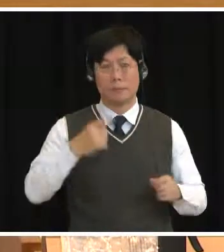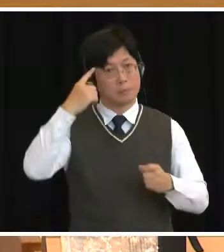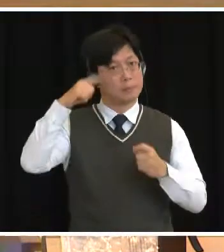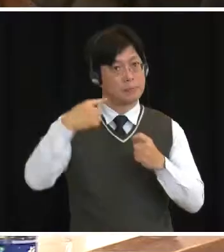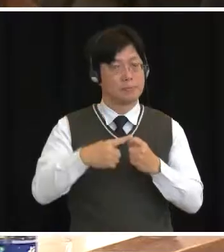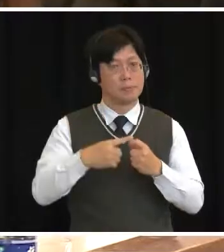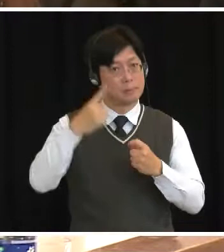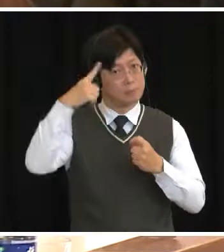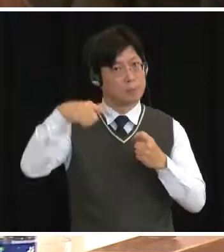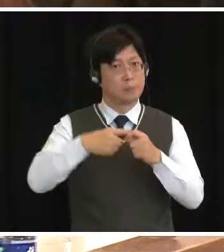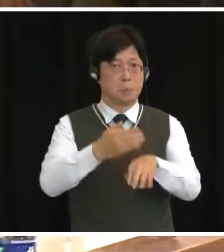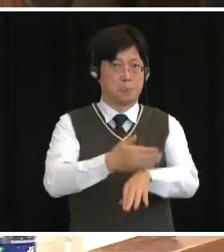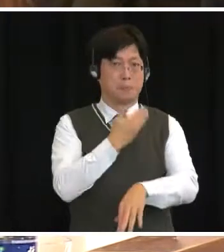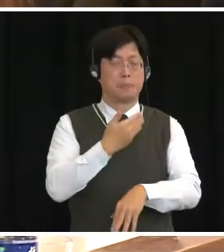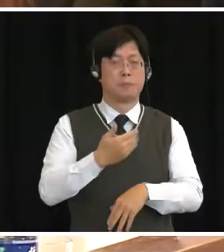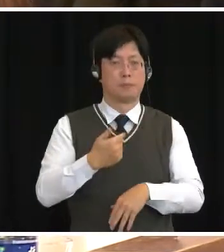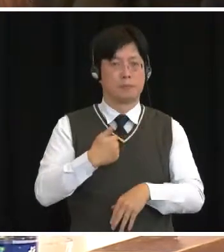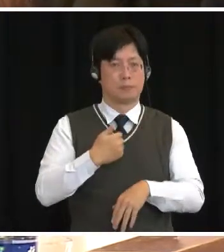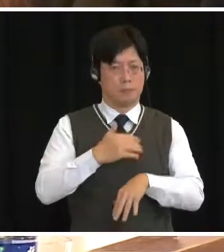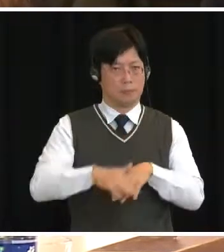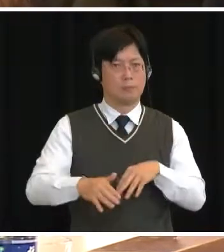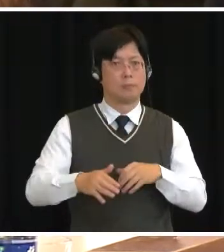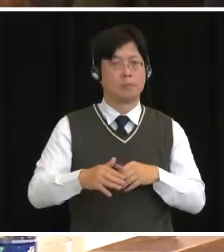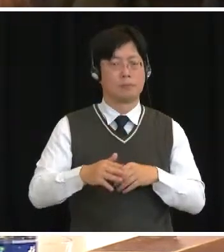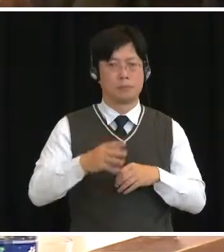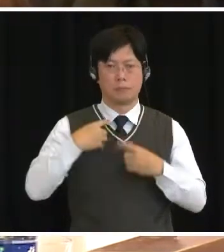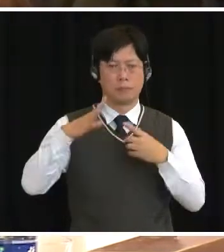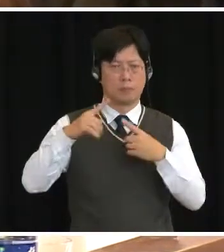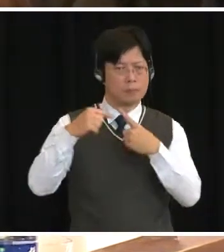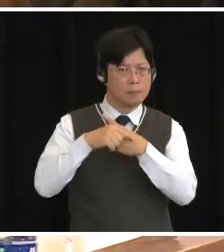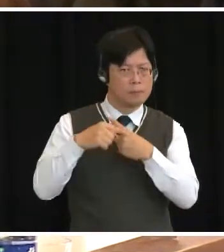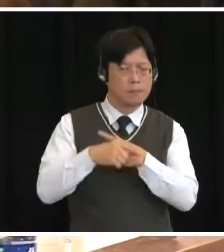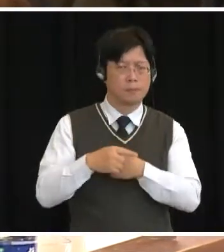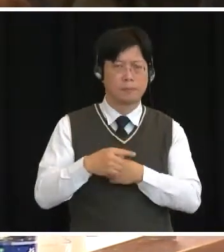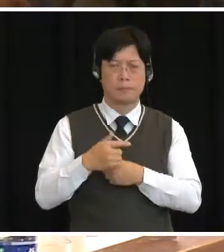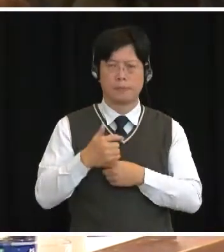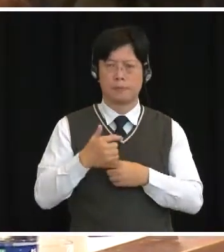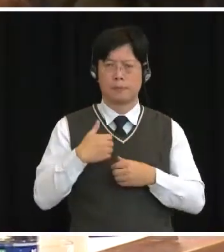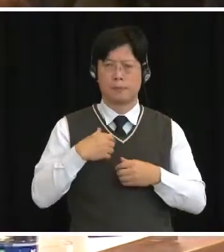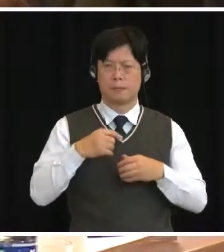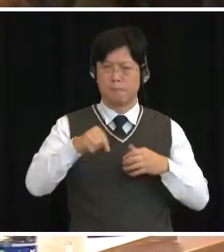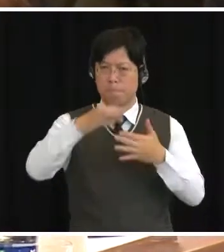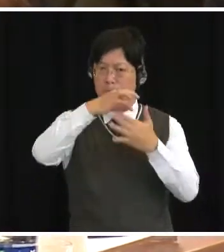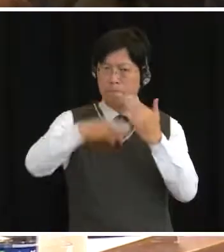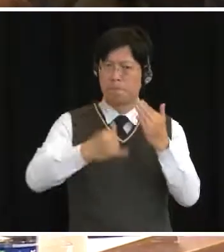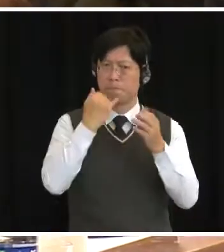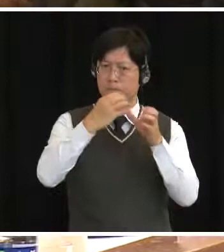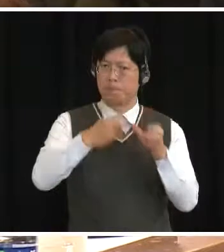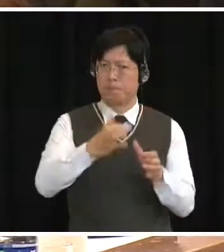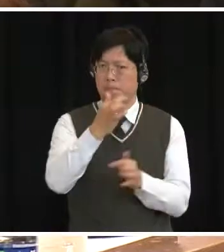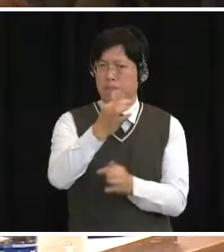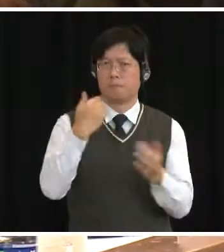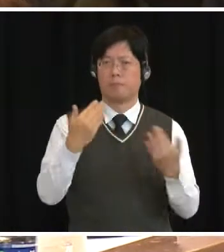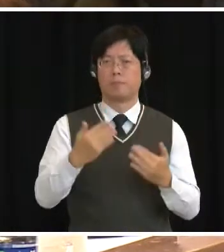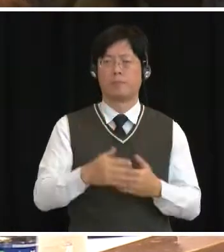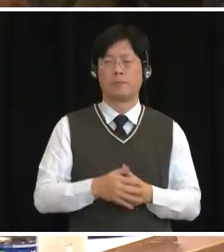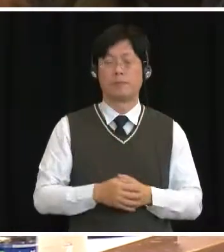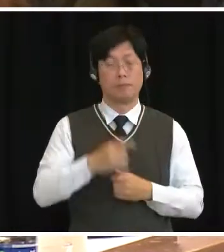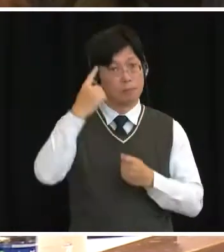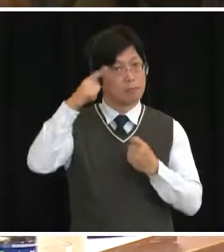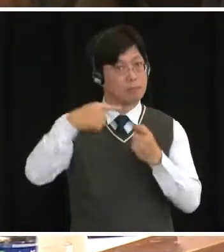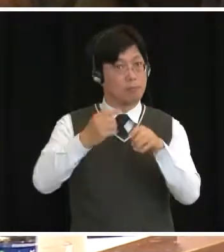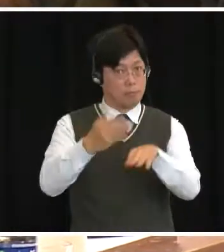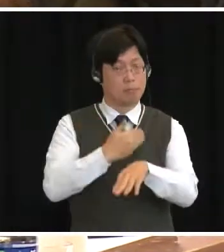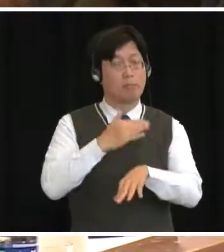implementation, starting next year, we're going to conduct a study to see how